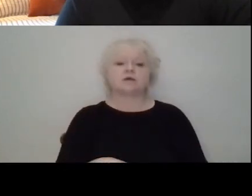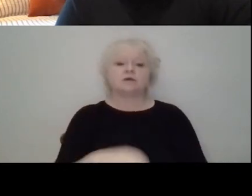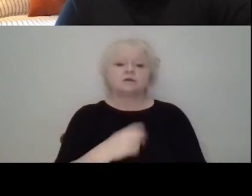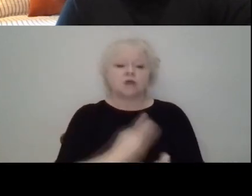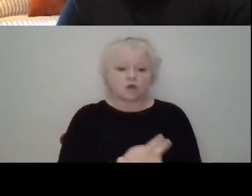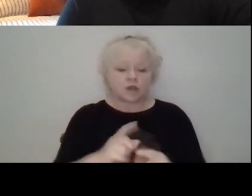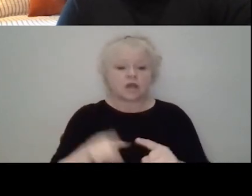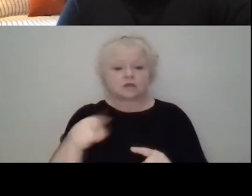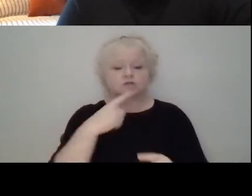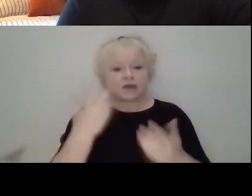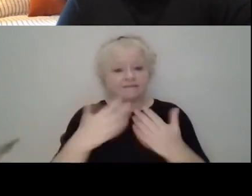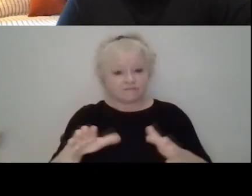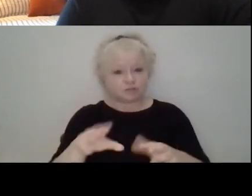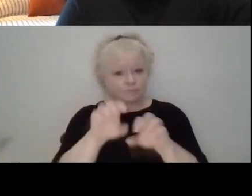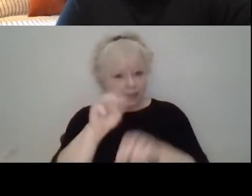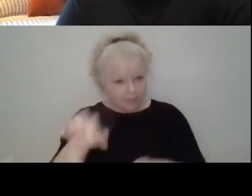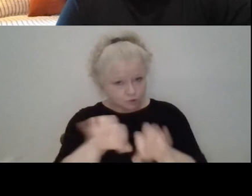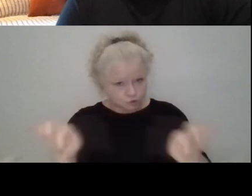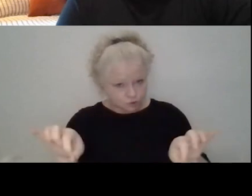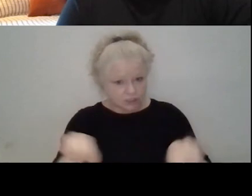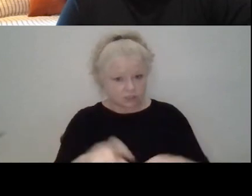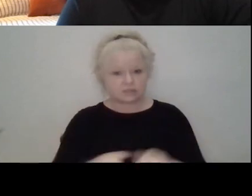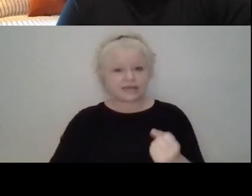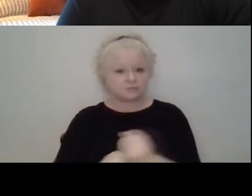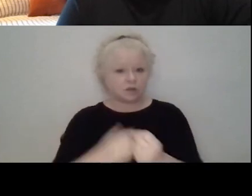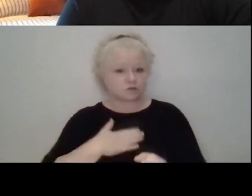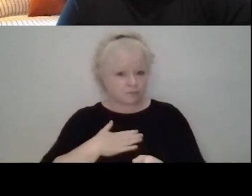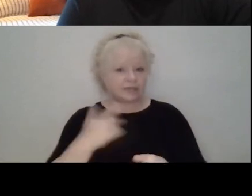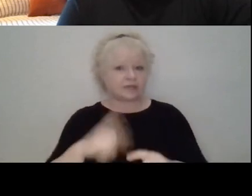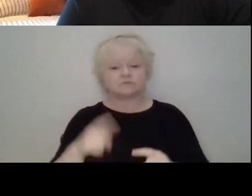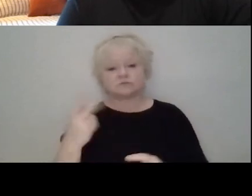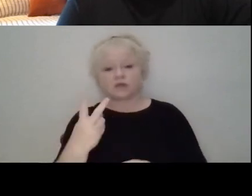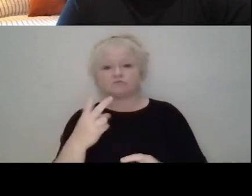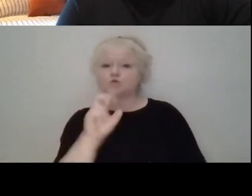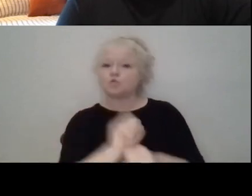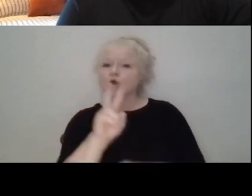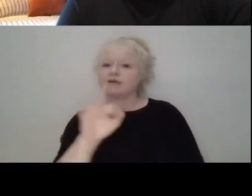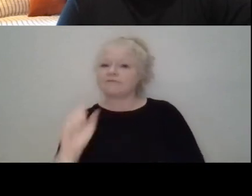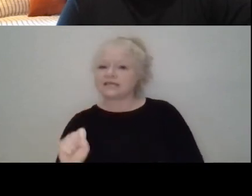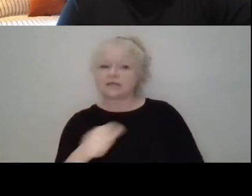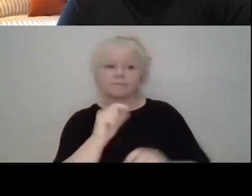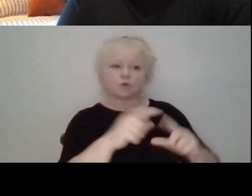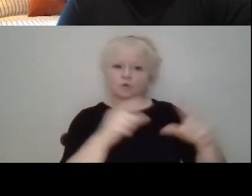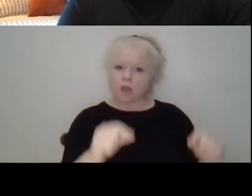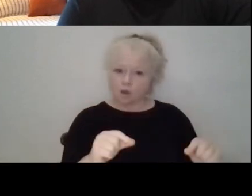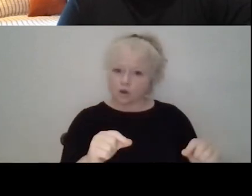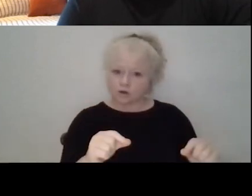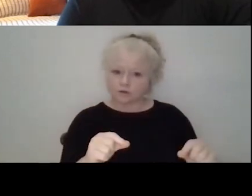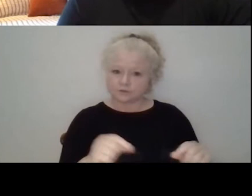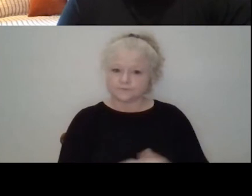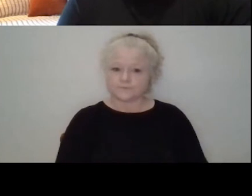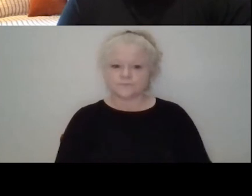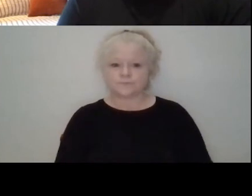I finished my master's. And they sponsored me my two work visas. and my green card. And I, as like a co-host, I